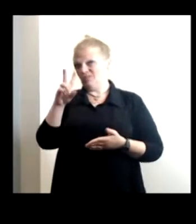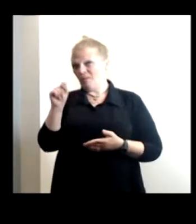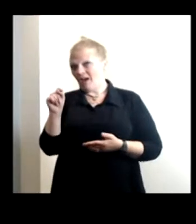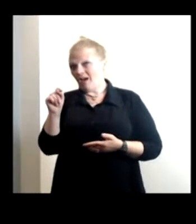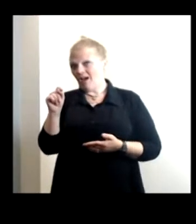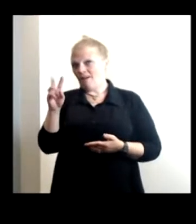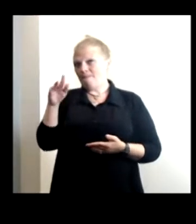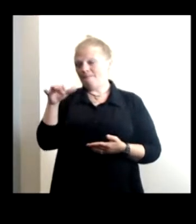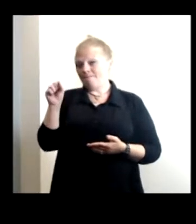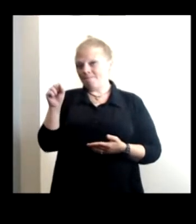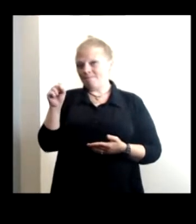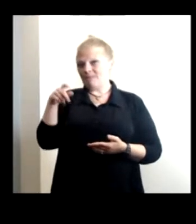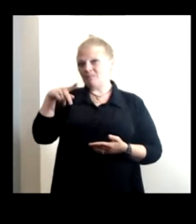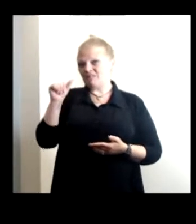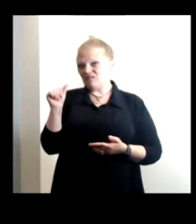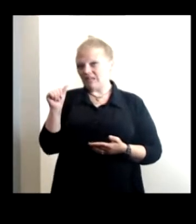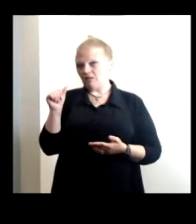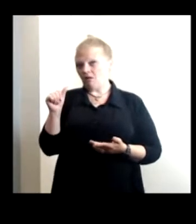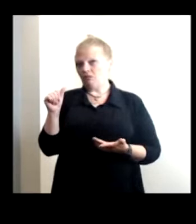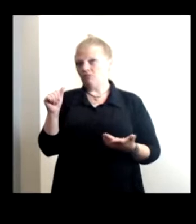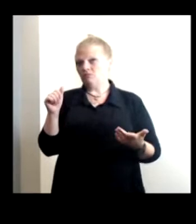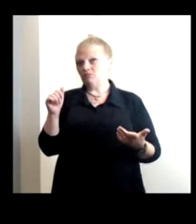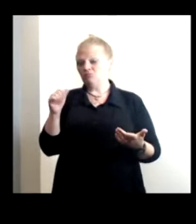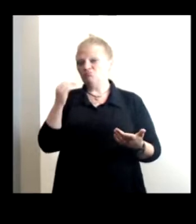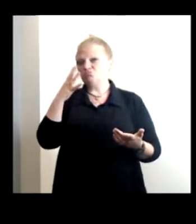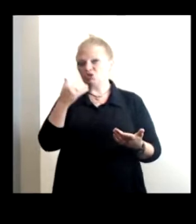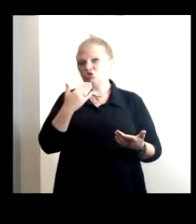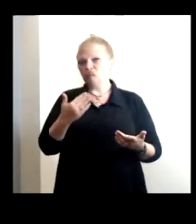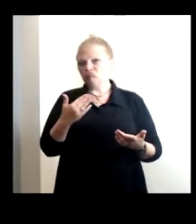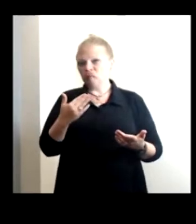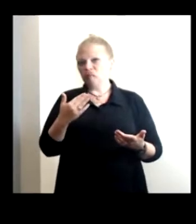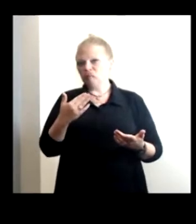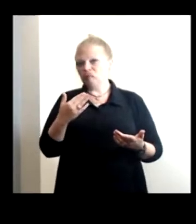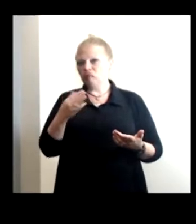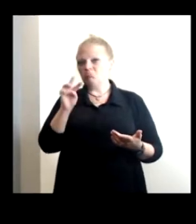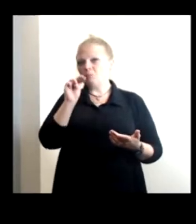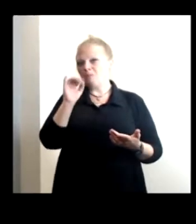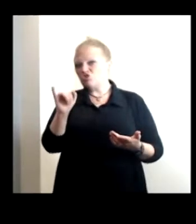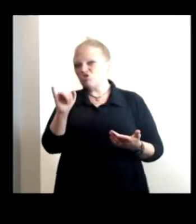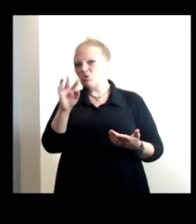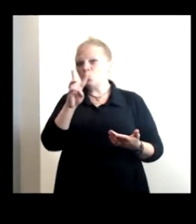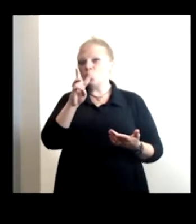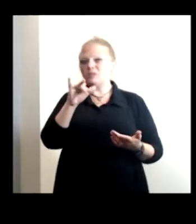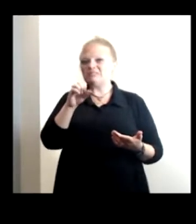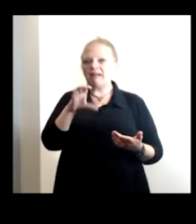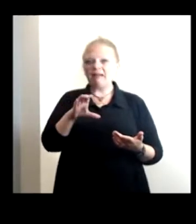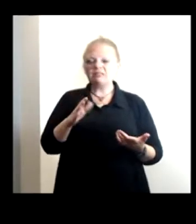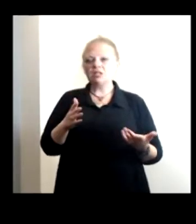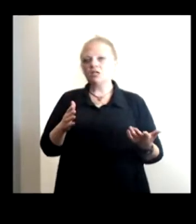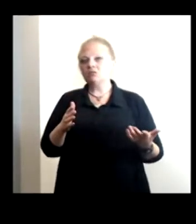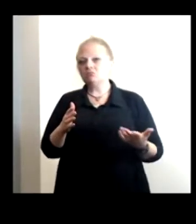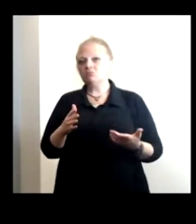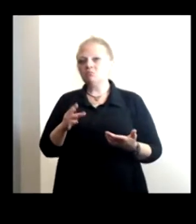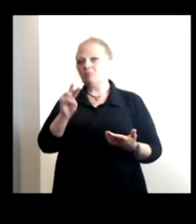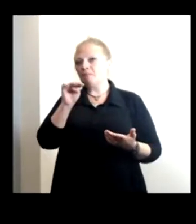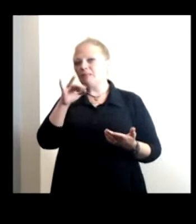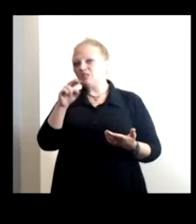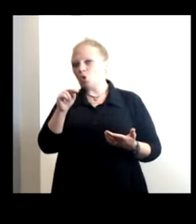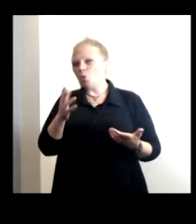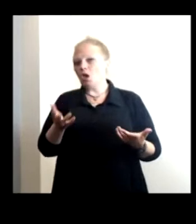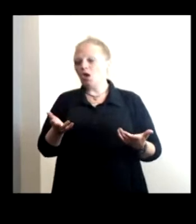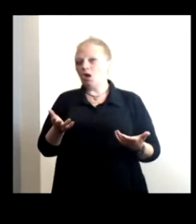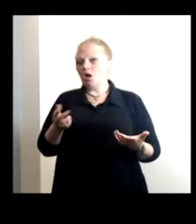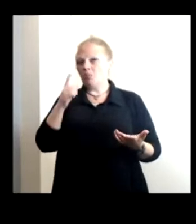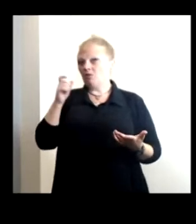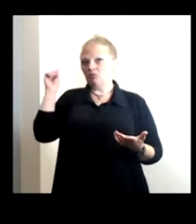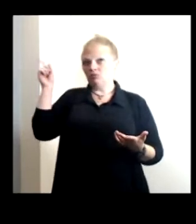Vermont, Massachusetts, Pennsylvania, pretty good and good in Michigan and Wisconsin and Minnesota is because